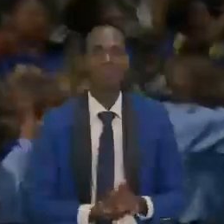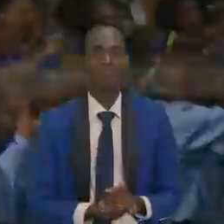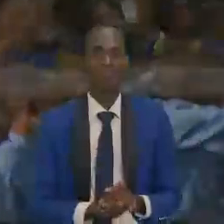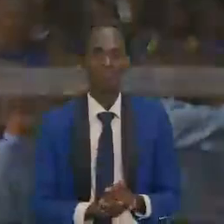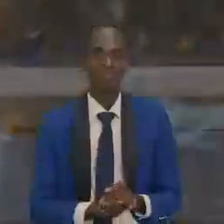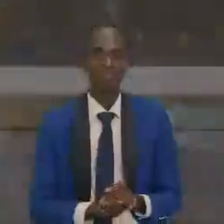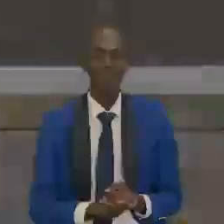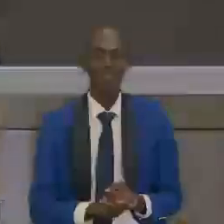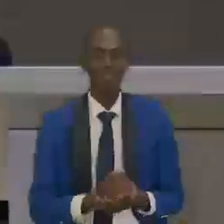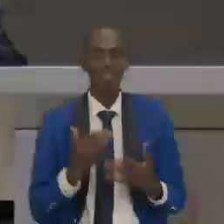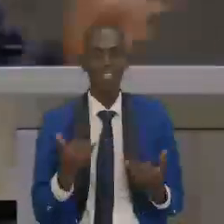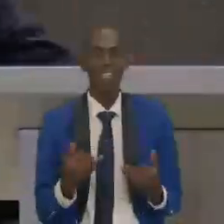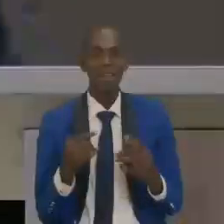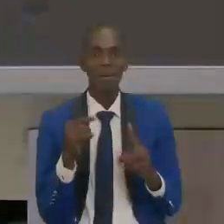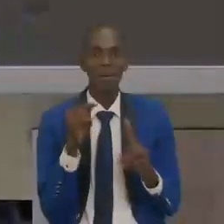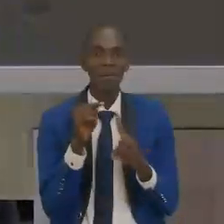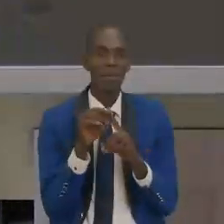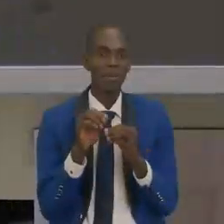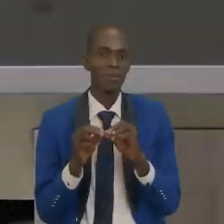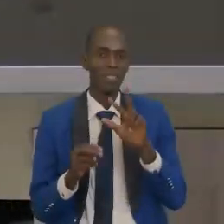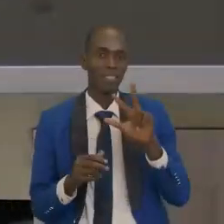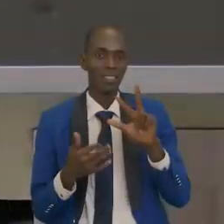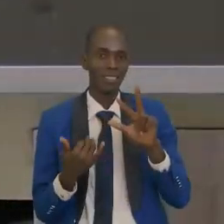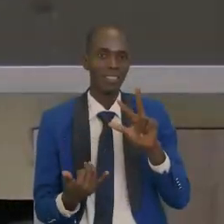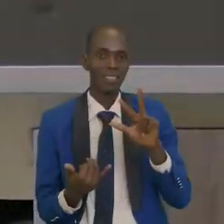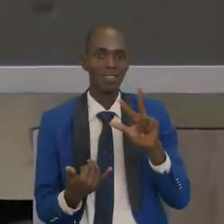we're coming to number three now